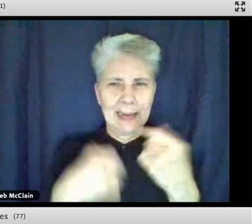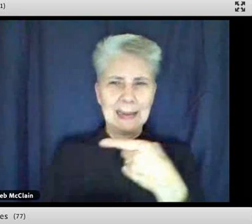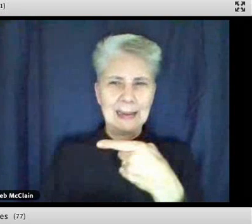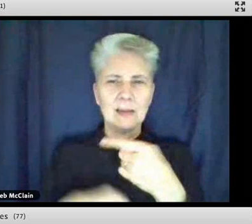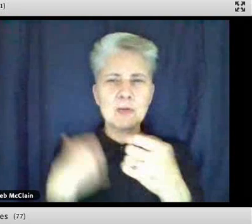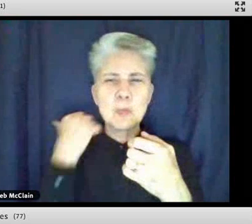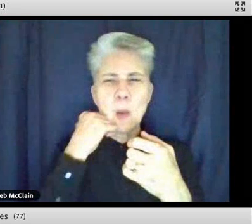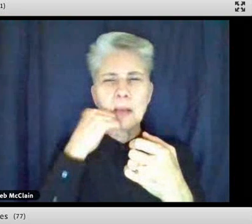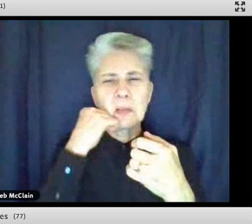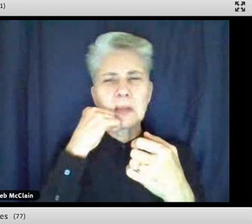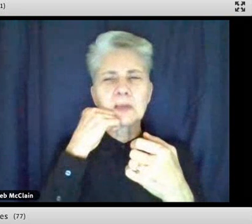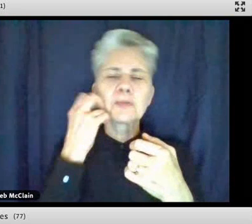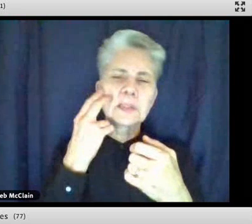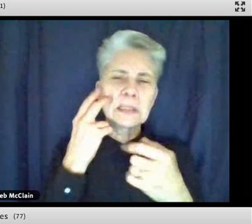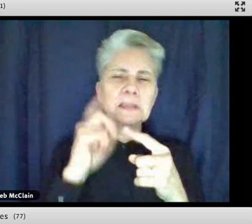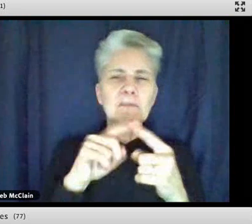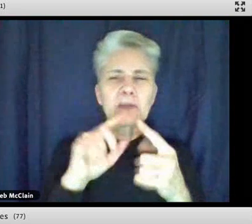numbers.